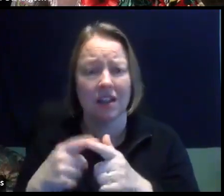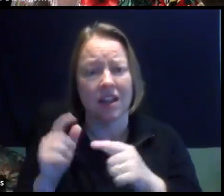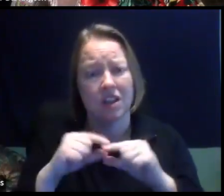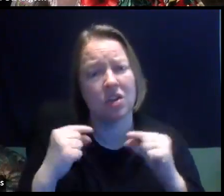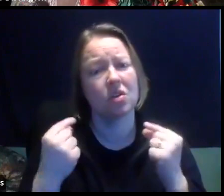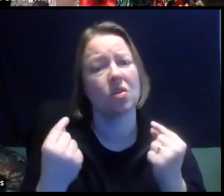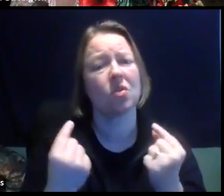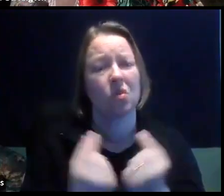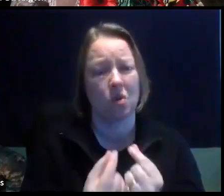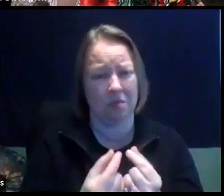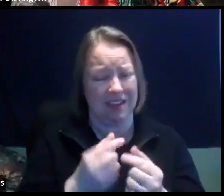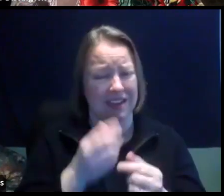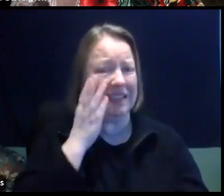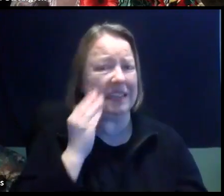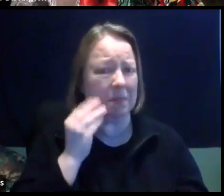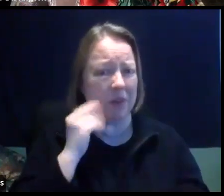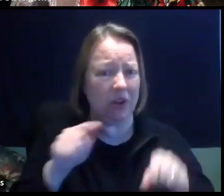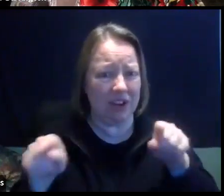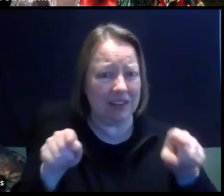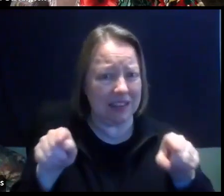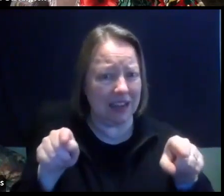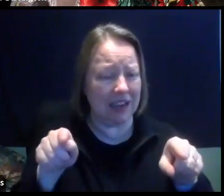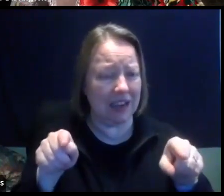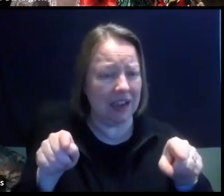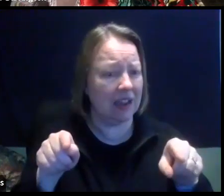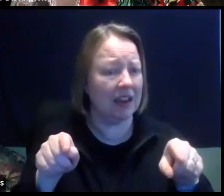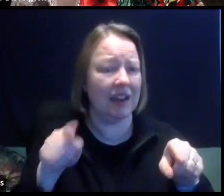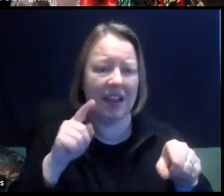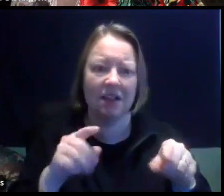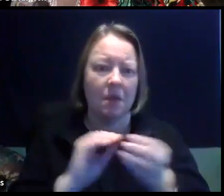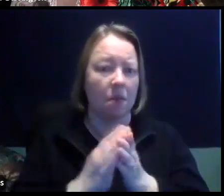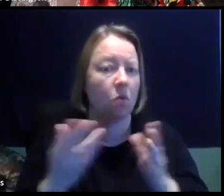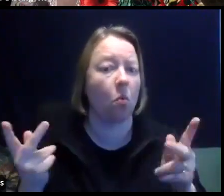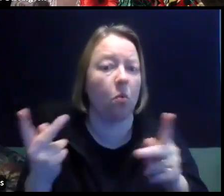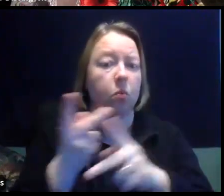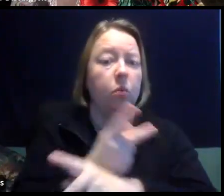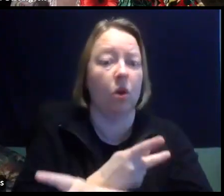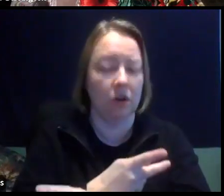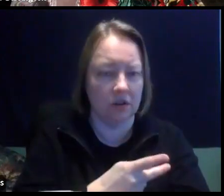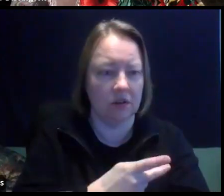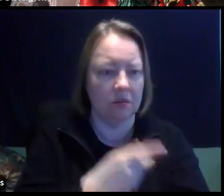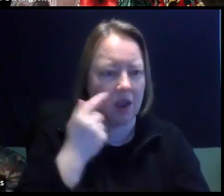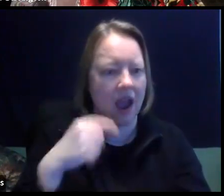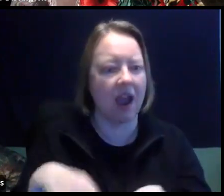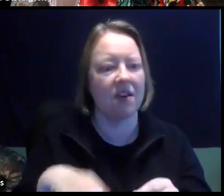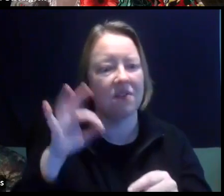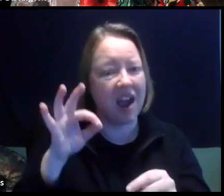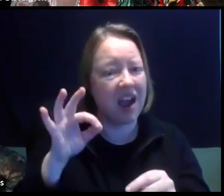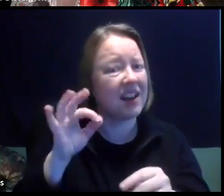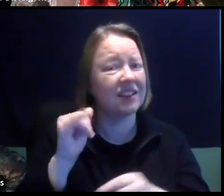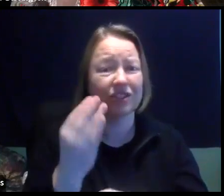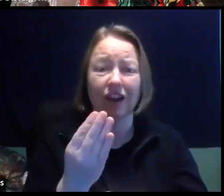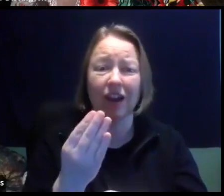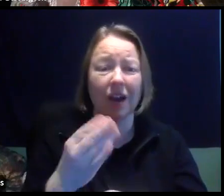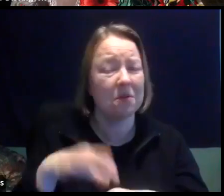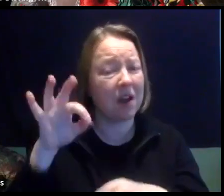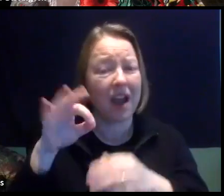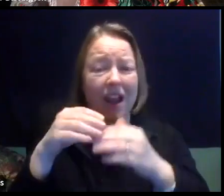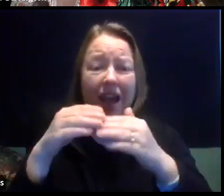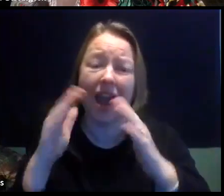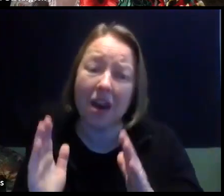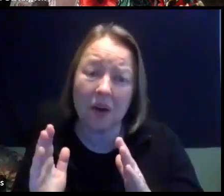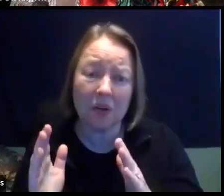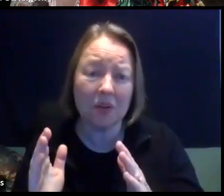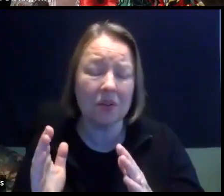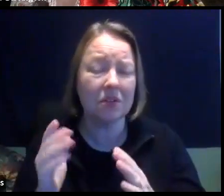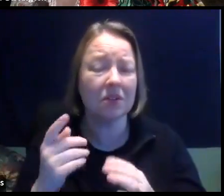experience these kinds of things, they're exacerbated by things like finance, employment, and housing. So for people